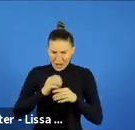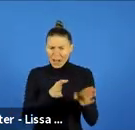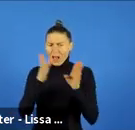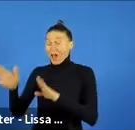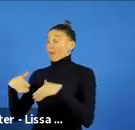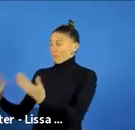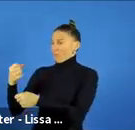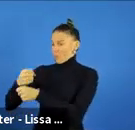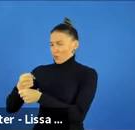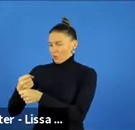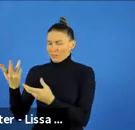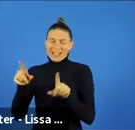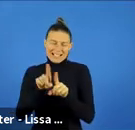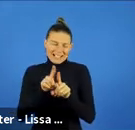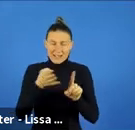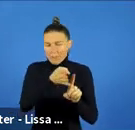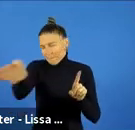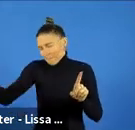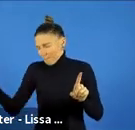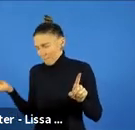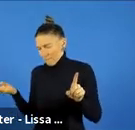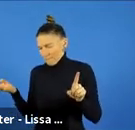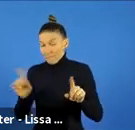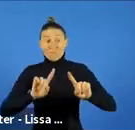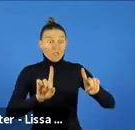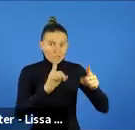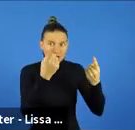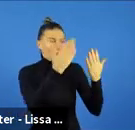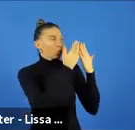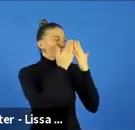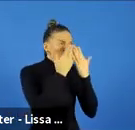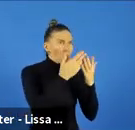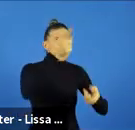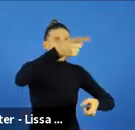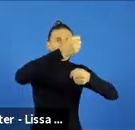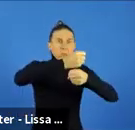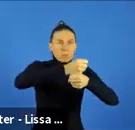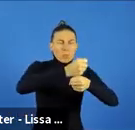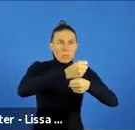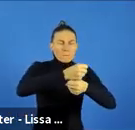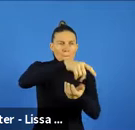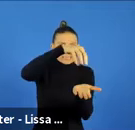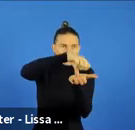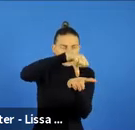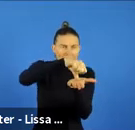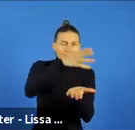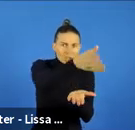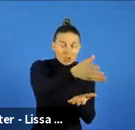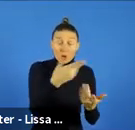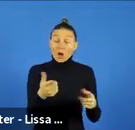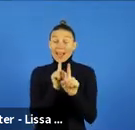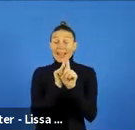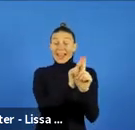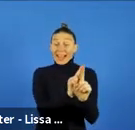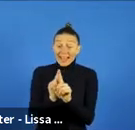any other profession. Our first customers, the schools and special employment centers. And thanks to the internships agreements